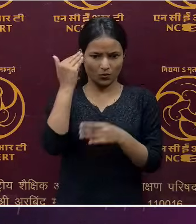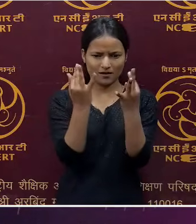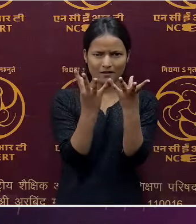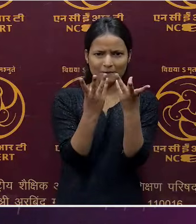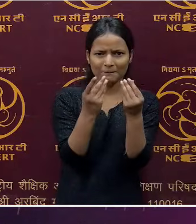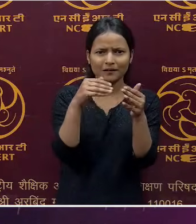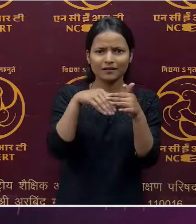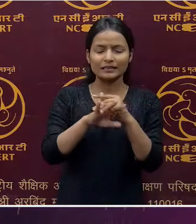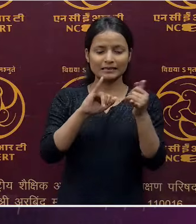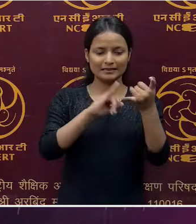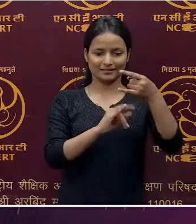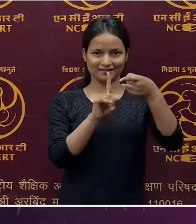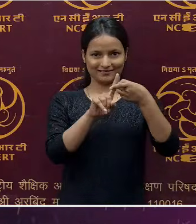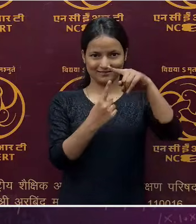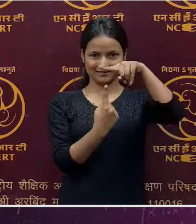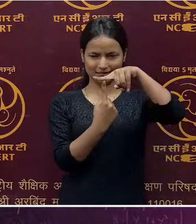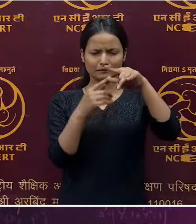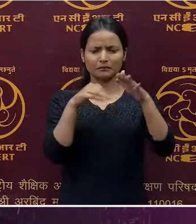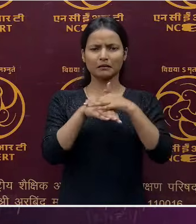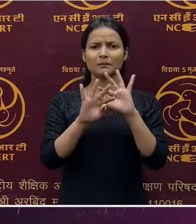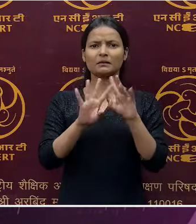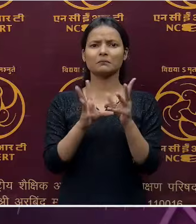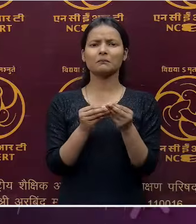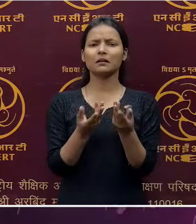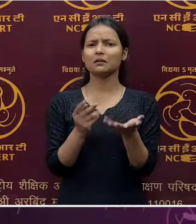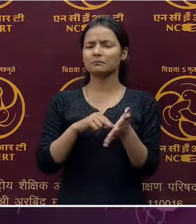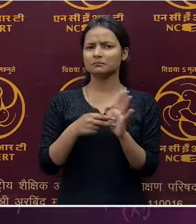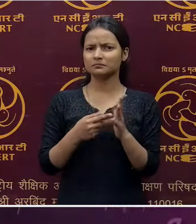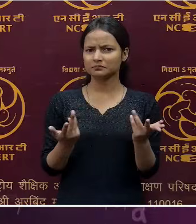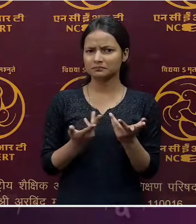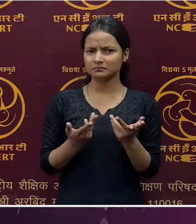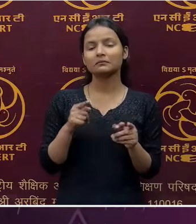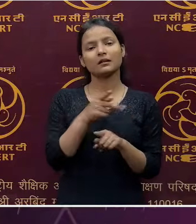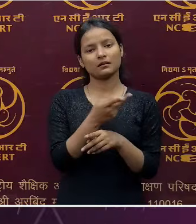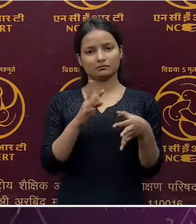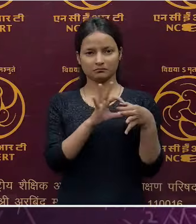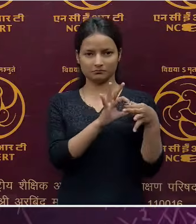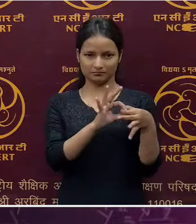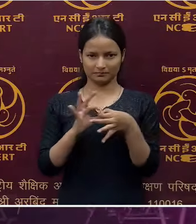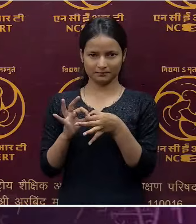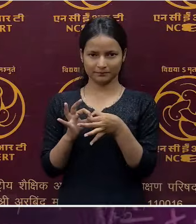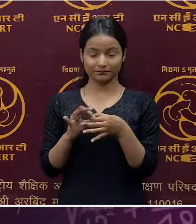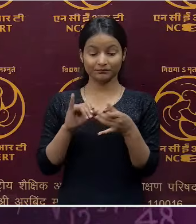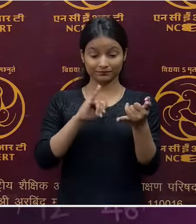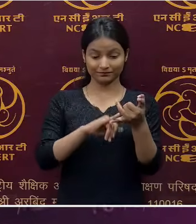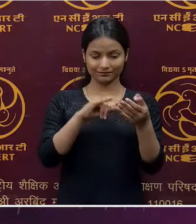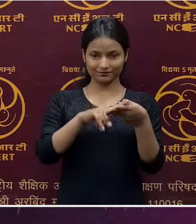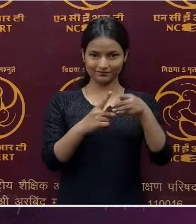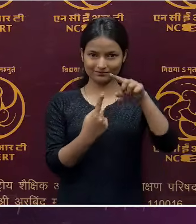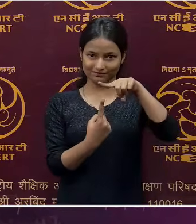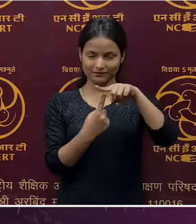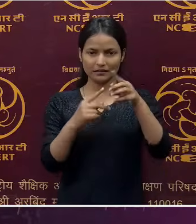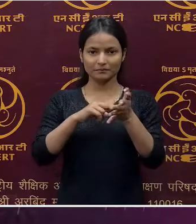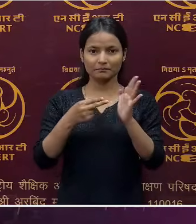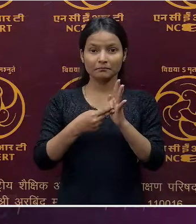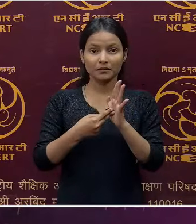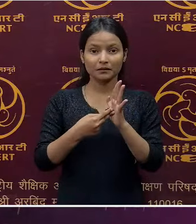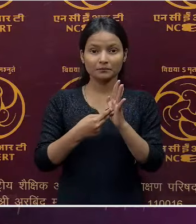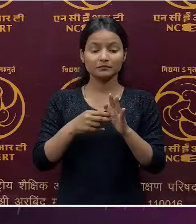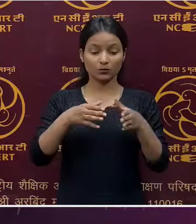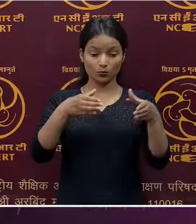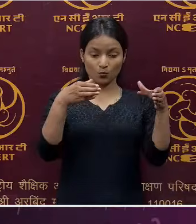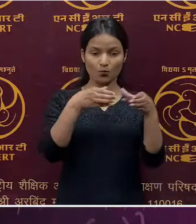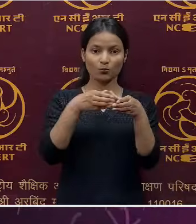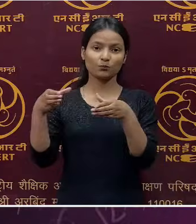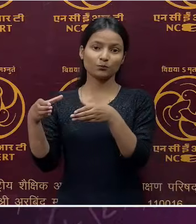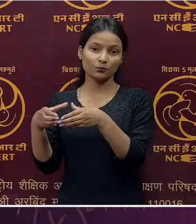this we will study relation and function. So what is set? So it's a well-defined collection of objects.